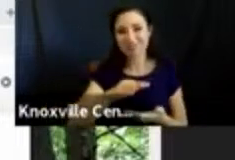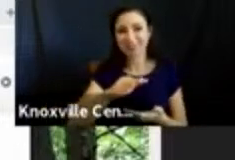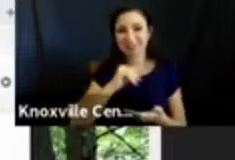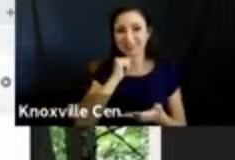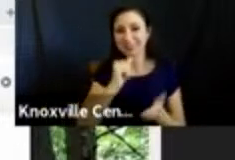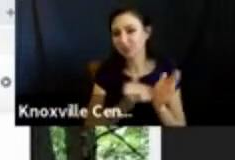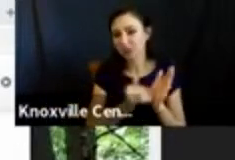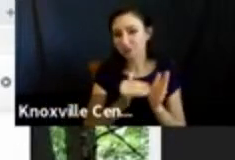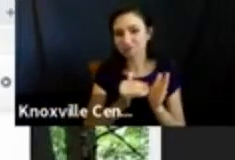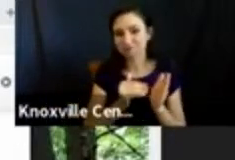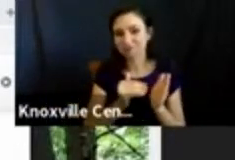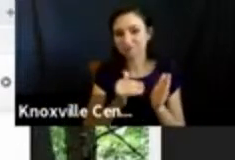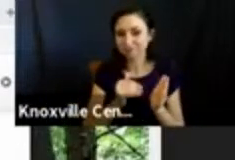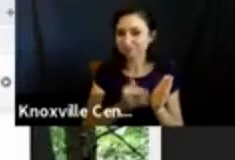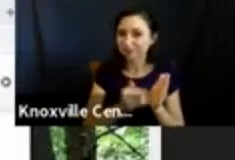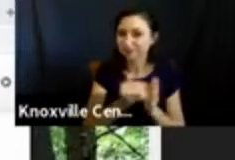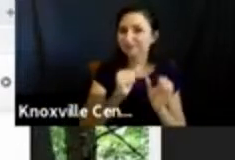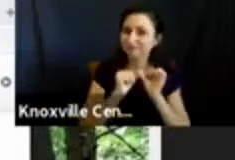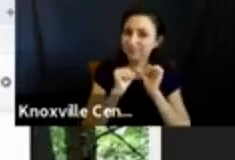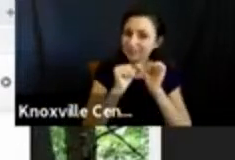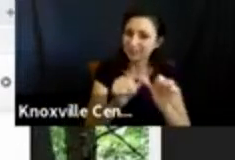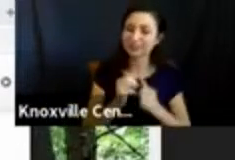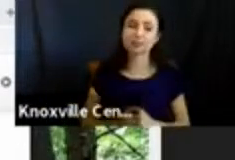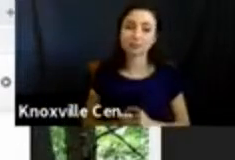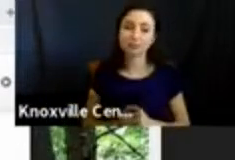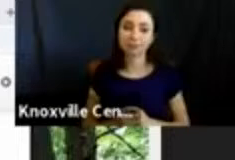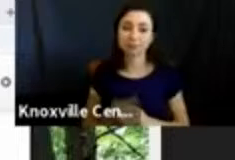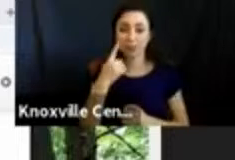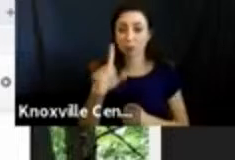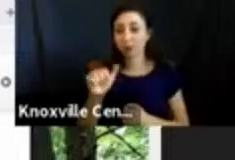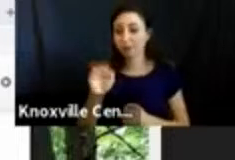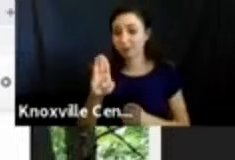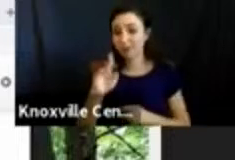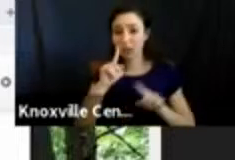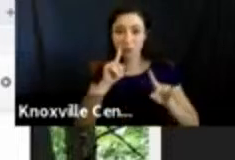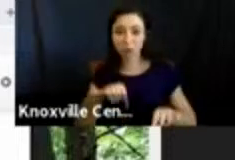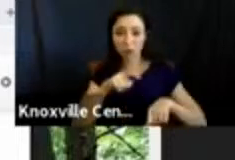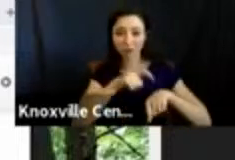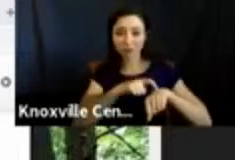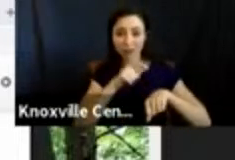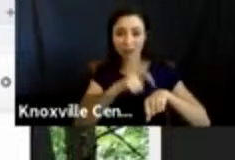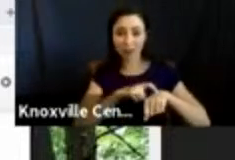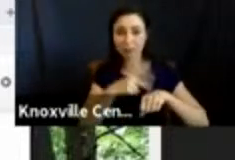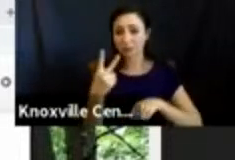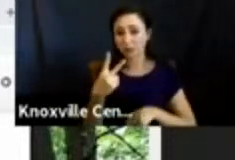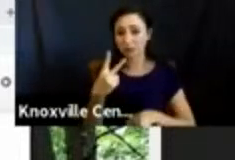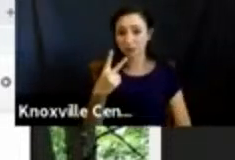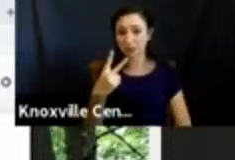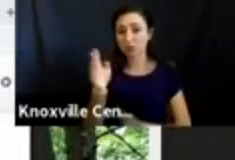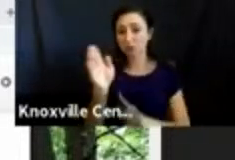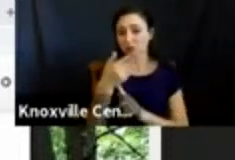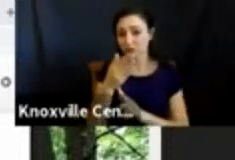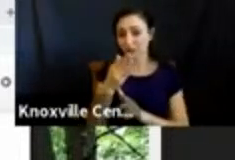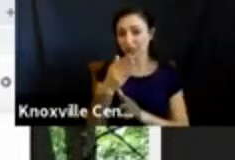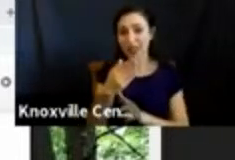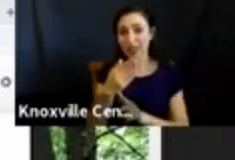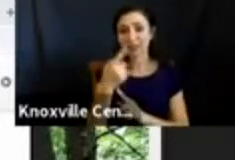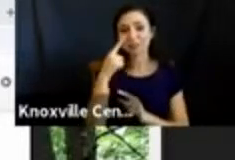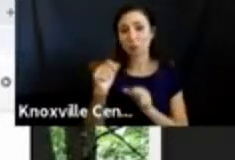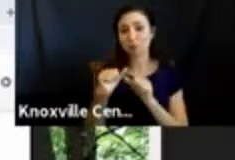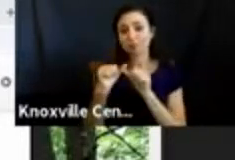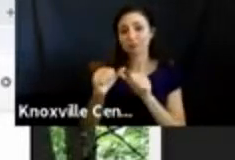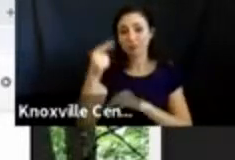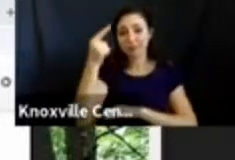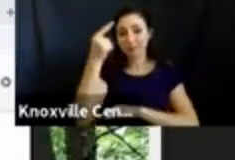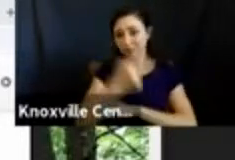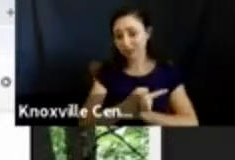be. Regarding lab turnaround time, there were two flags on consecutive days. The